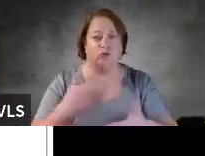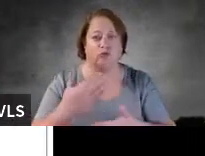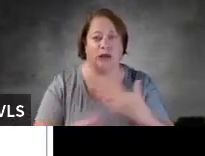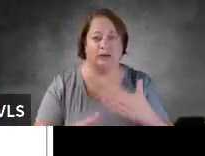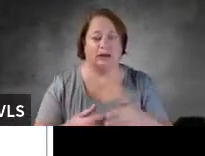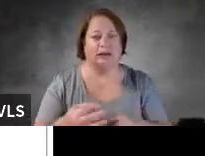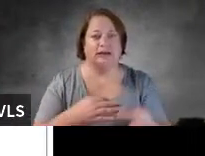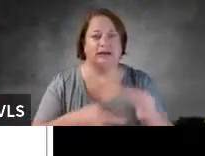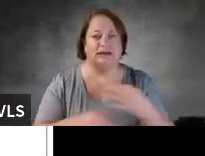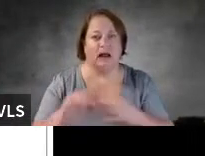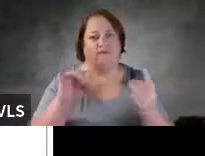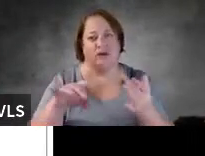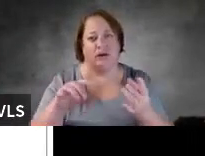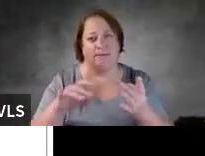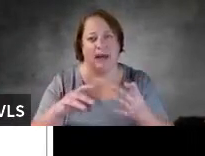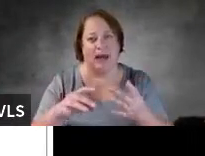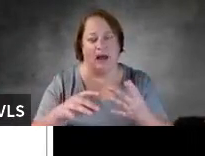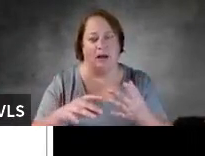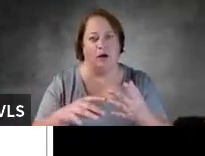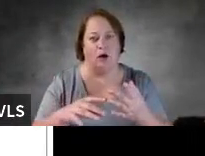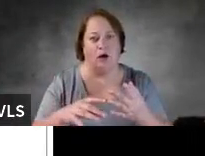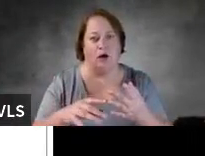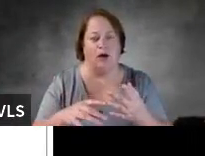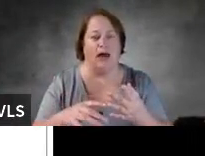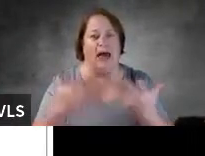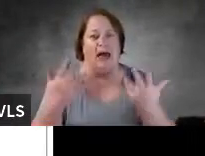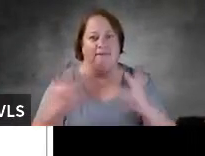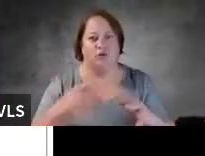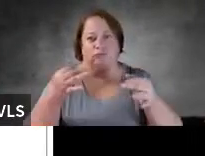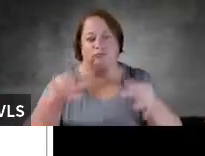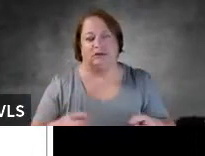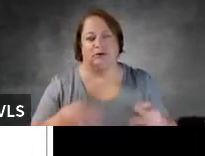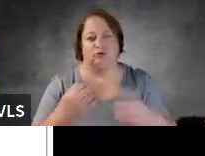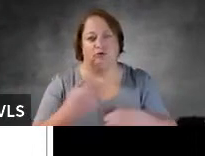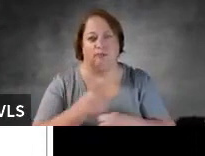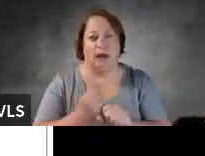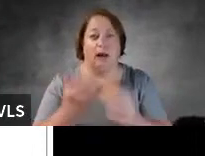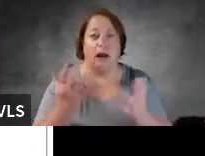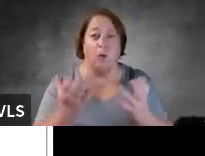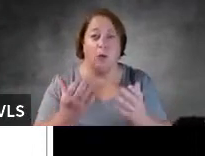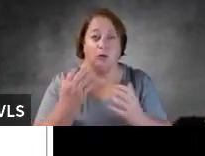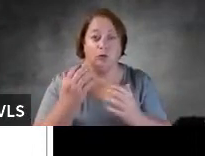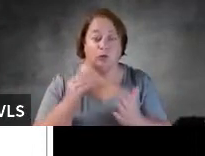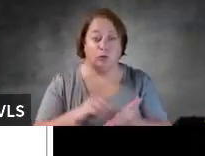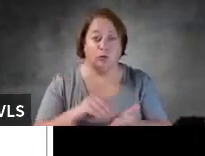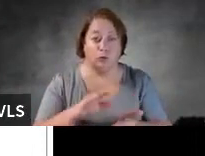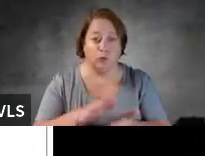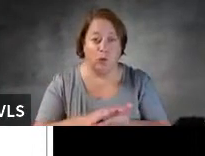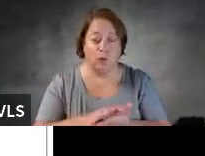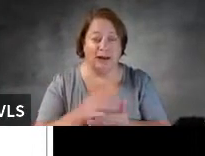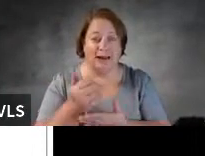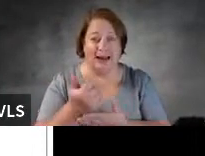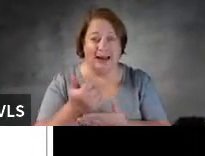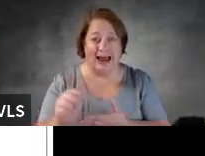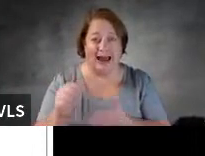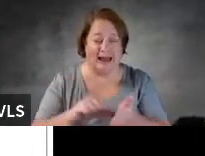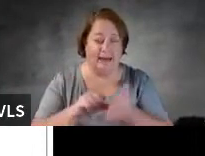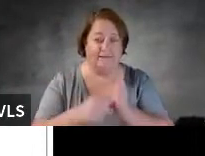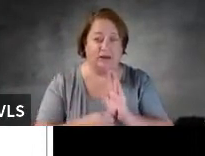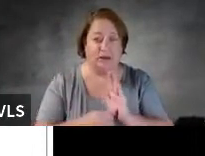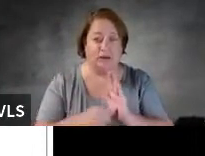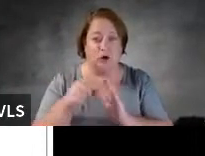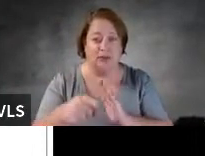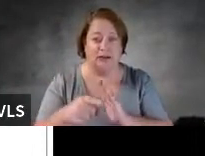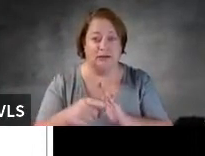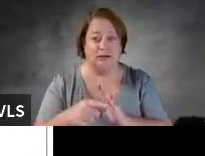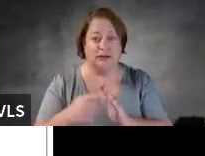opposed to feedback on the backside of the process. I do want to note that any emphasis on this slide